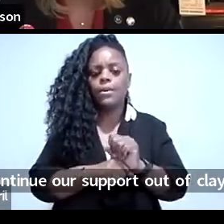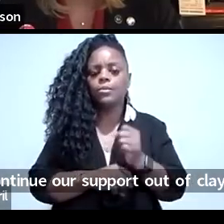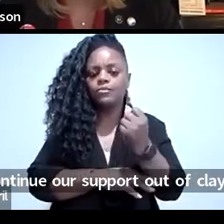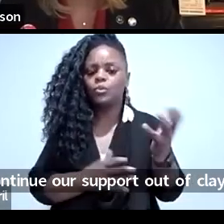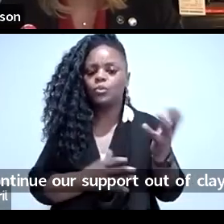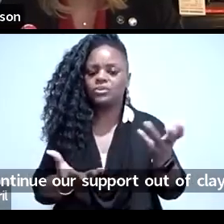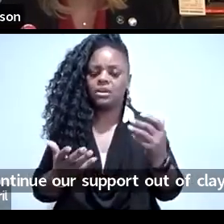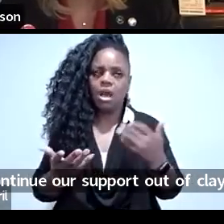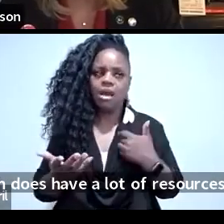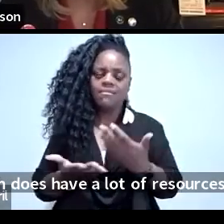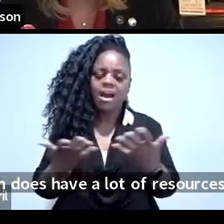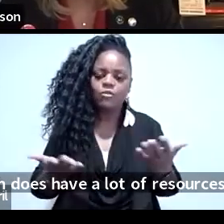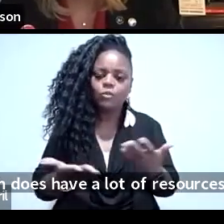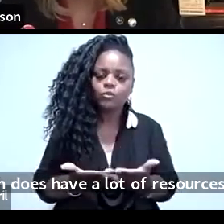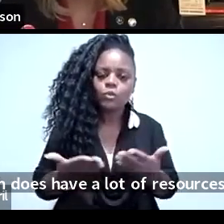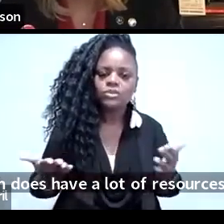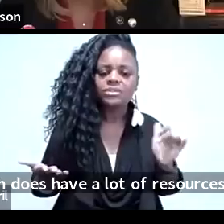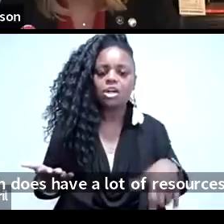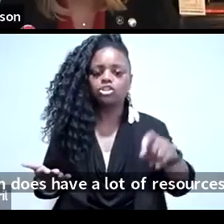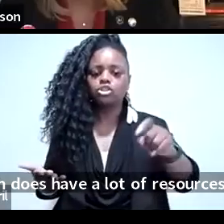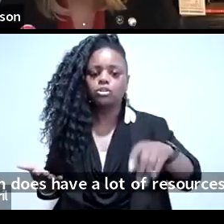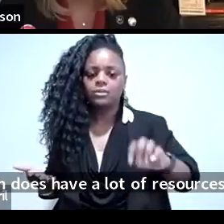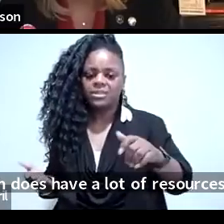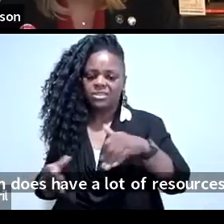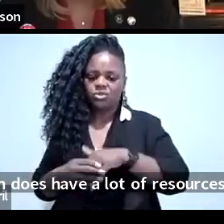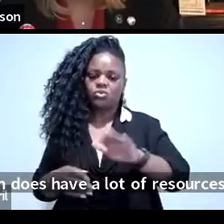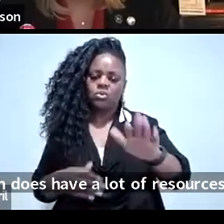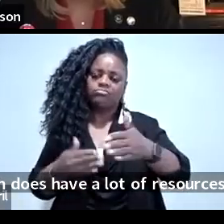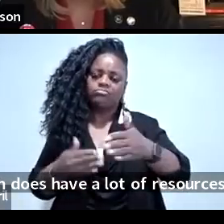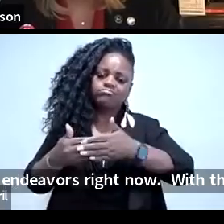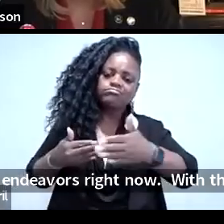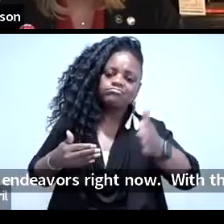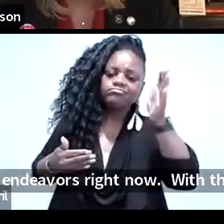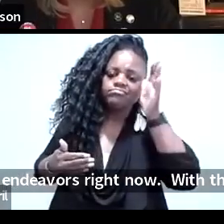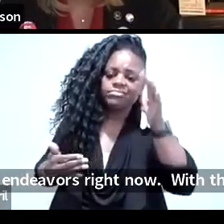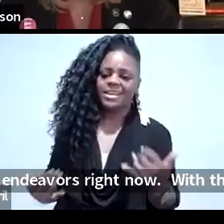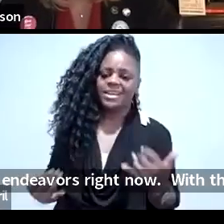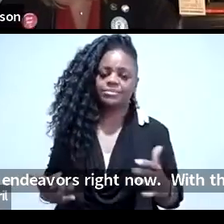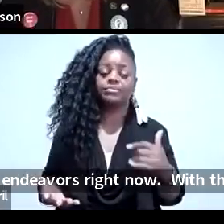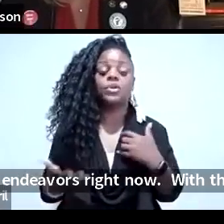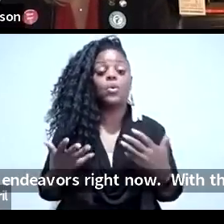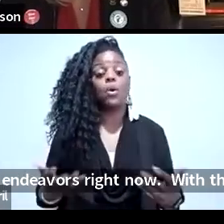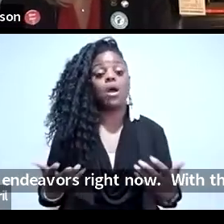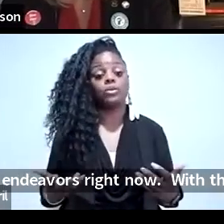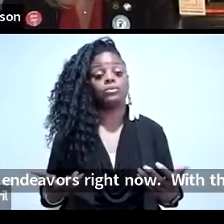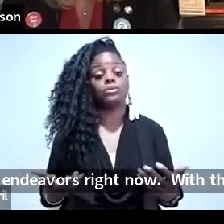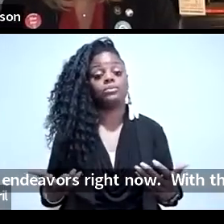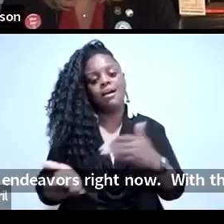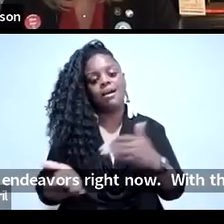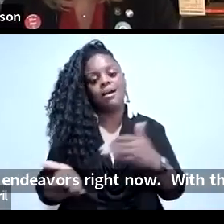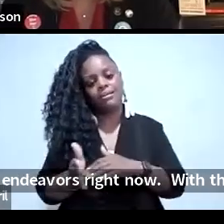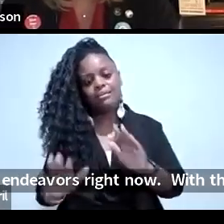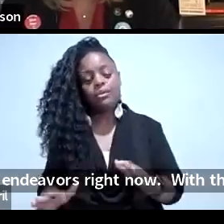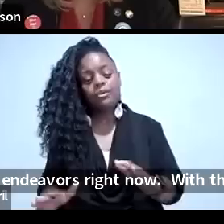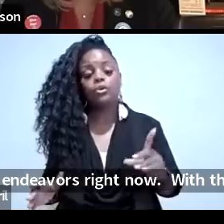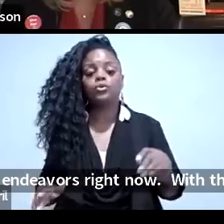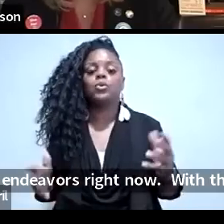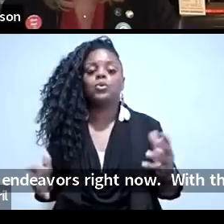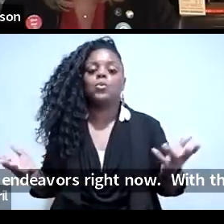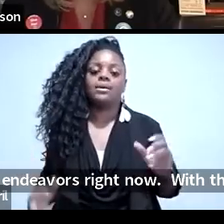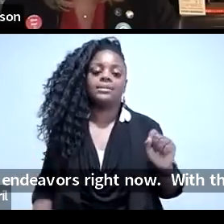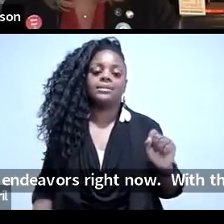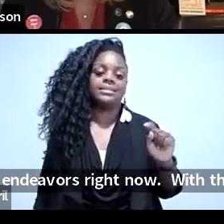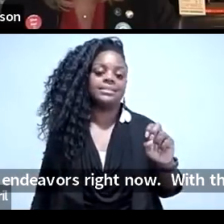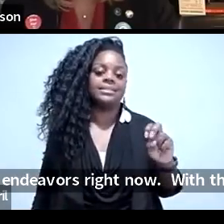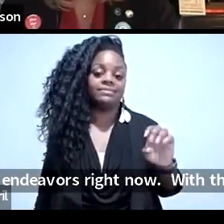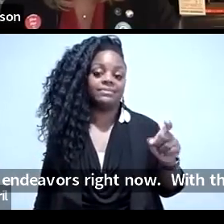right now. And with that, I want to again do what Steve just did, which is thank everybody and thank Steve and the Century Foundation